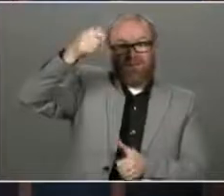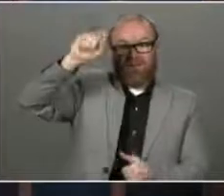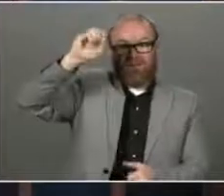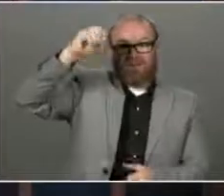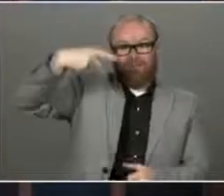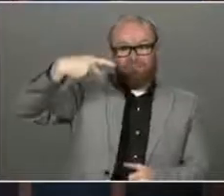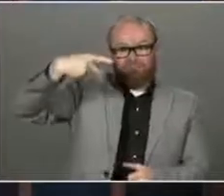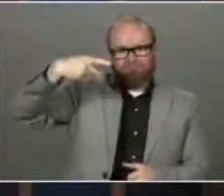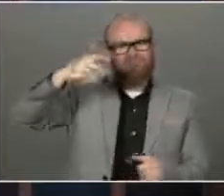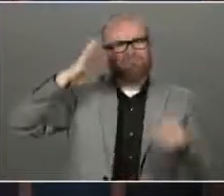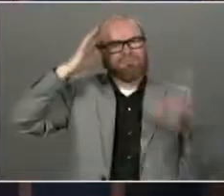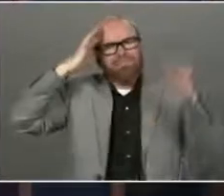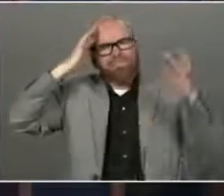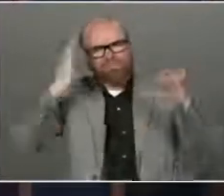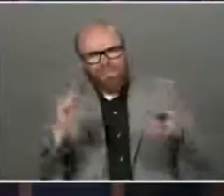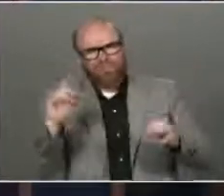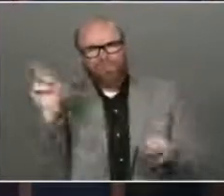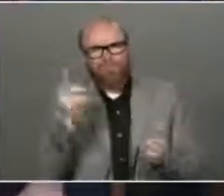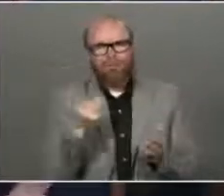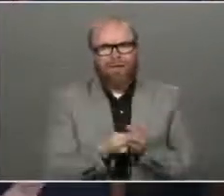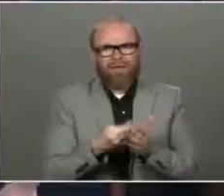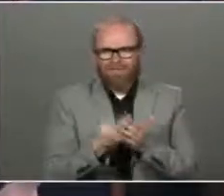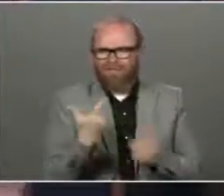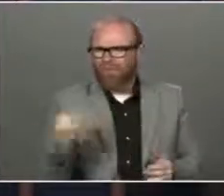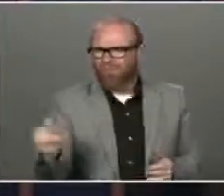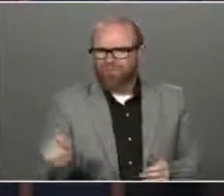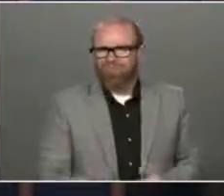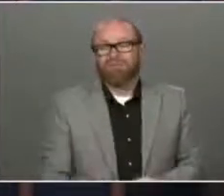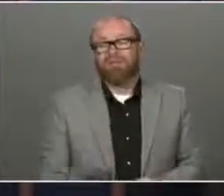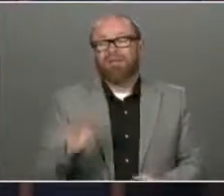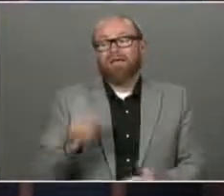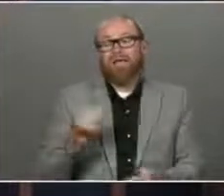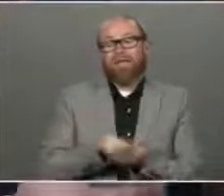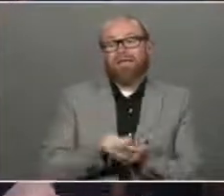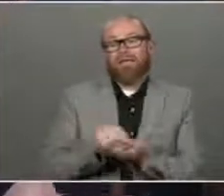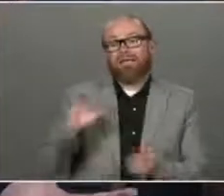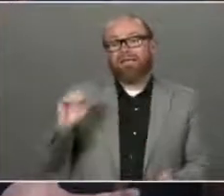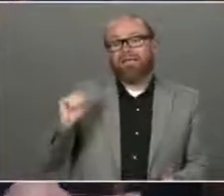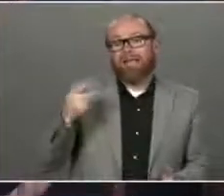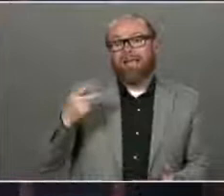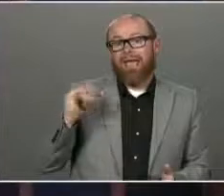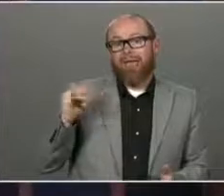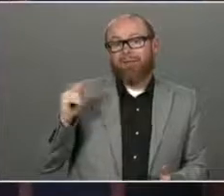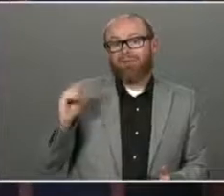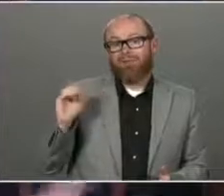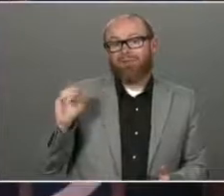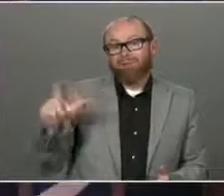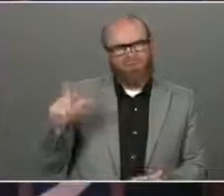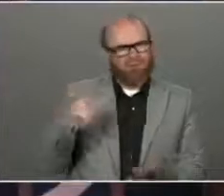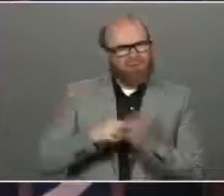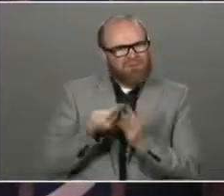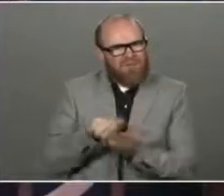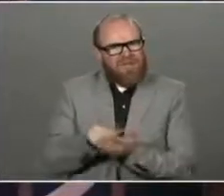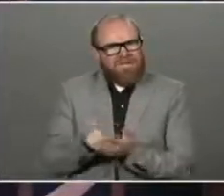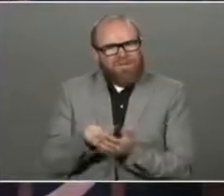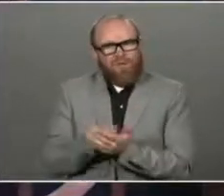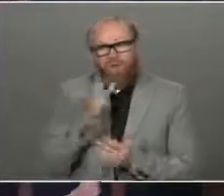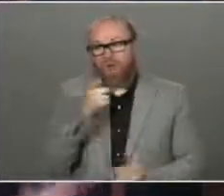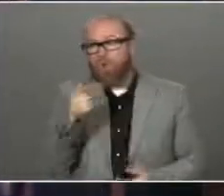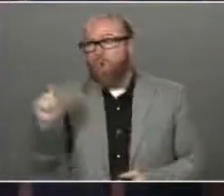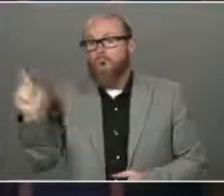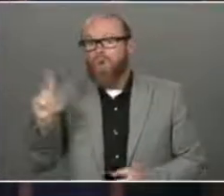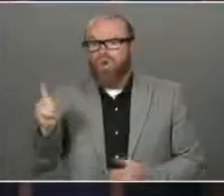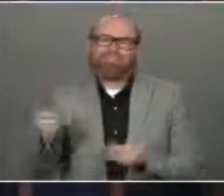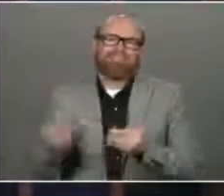where capital gets invested. And capital is a coward. It will flee where it's not wanted, and it will go where it's welcomed and